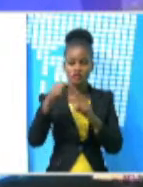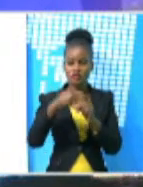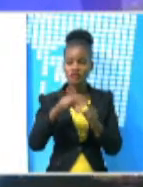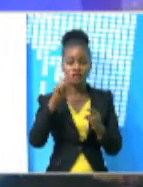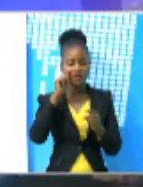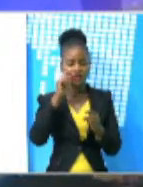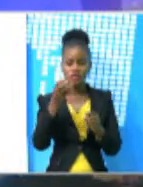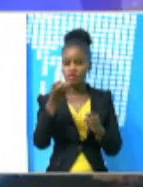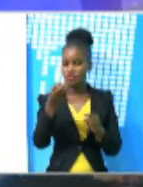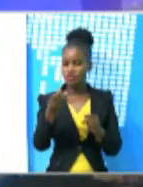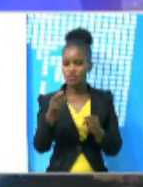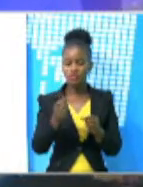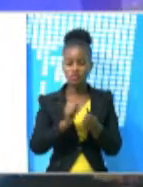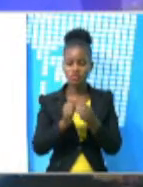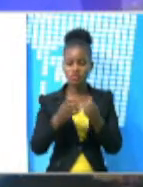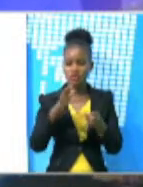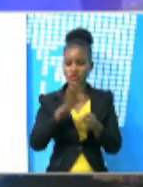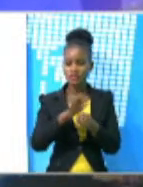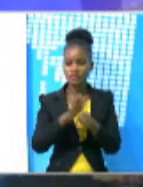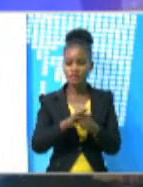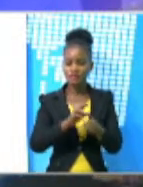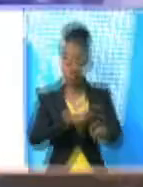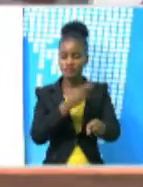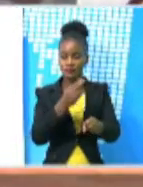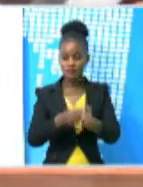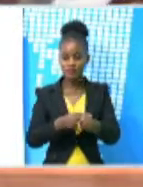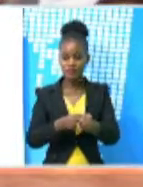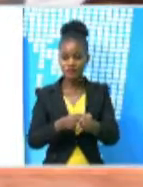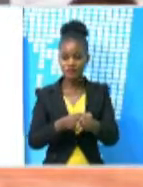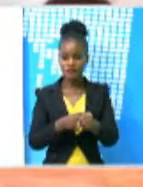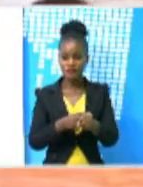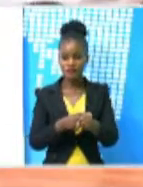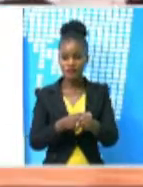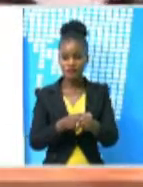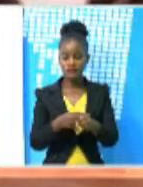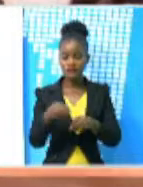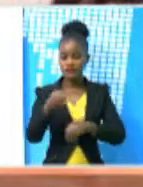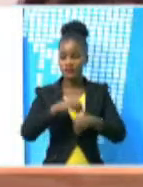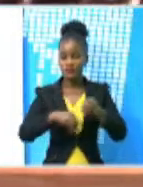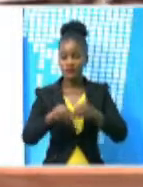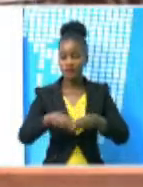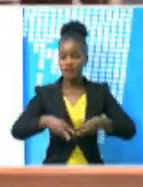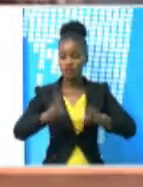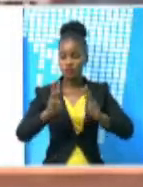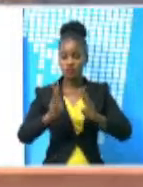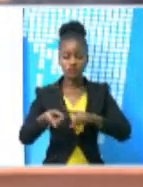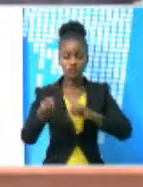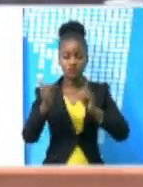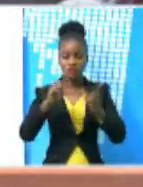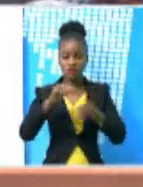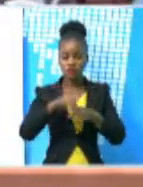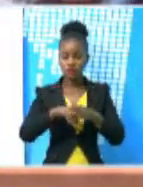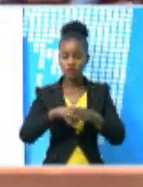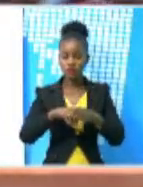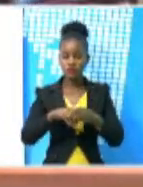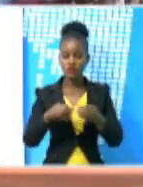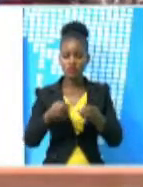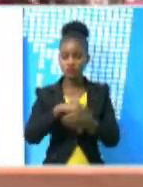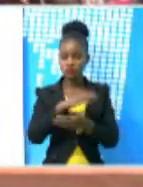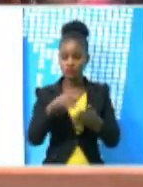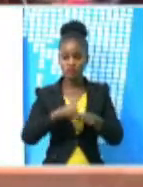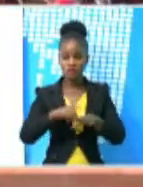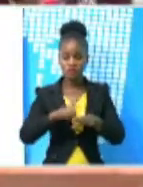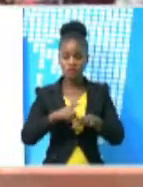trillion shillings. We have details in this report. Uganda Road Fund is a government body tasked with funding routine and